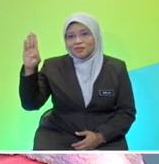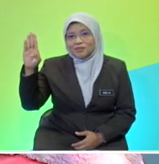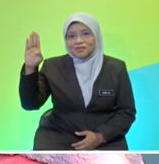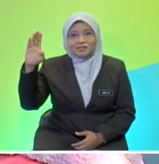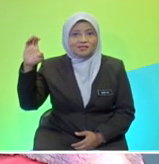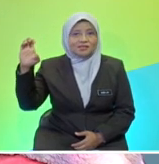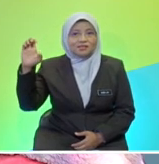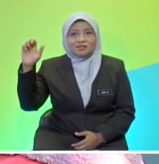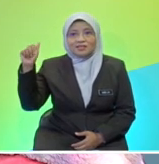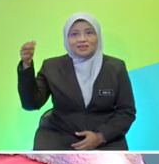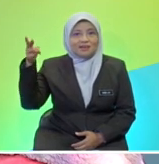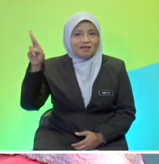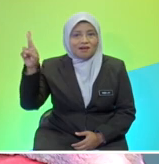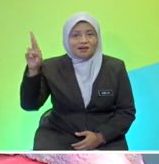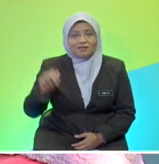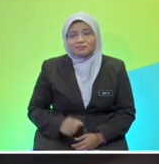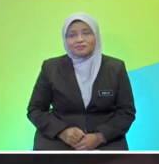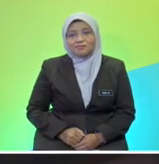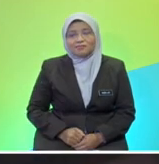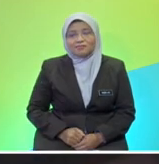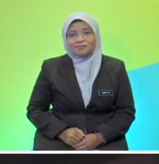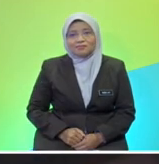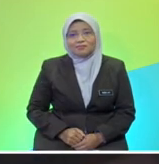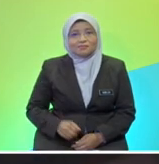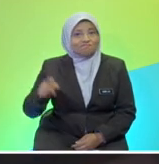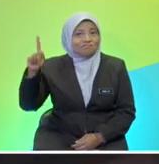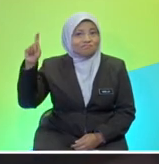B-E-A-R. Bear. Teddy bear. Teddy bear.